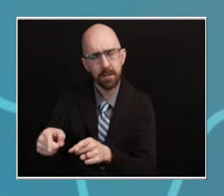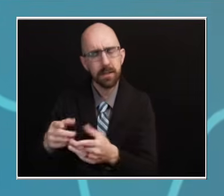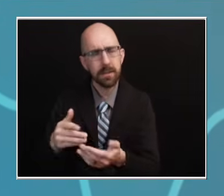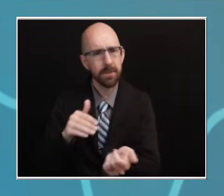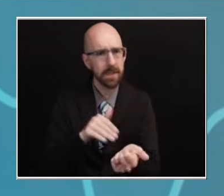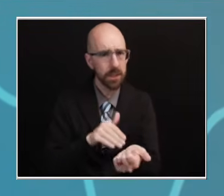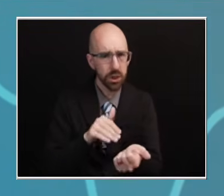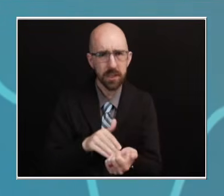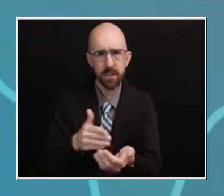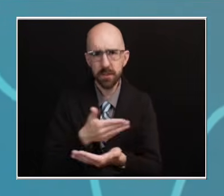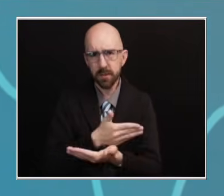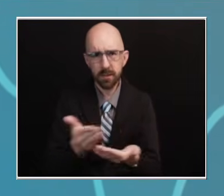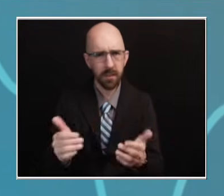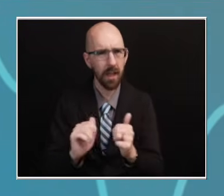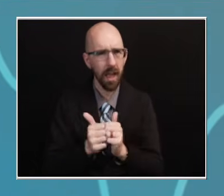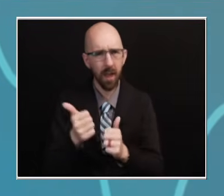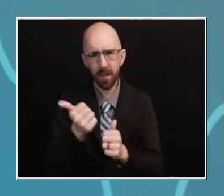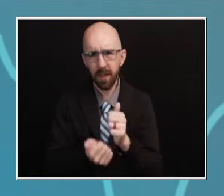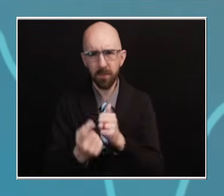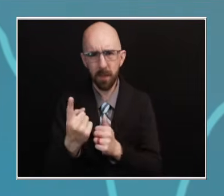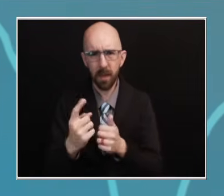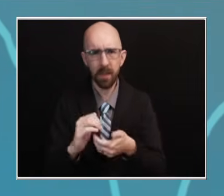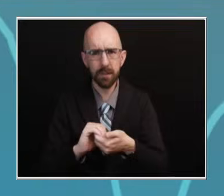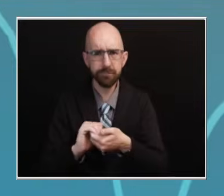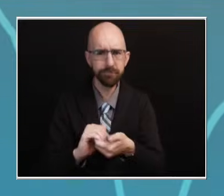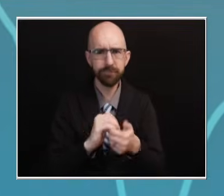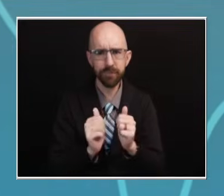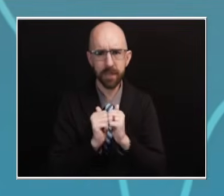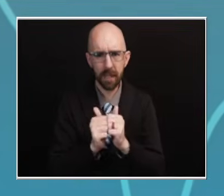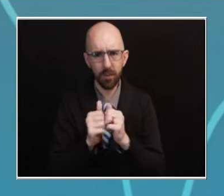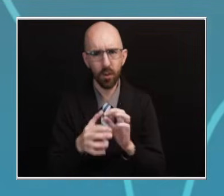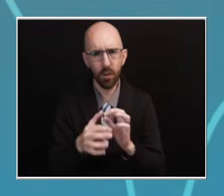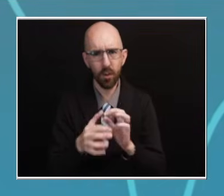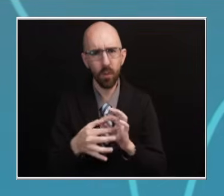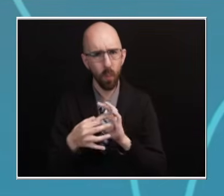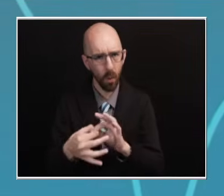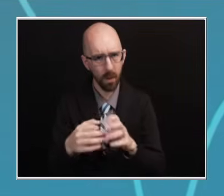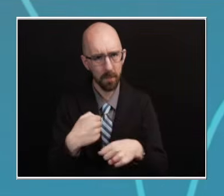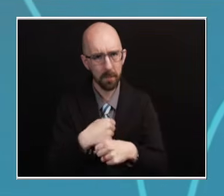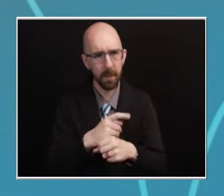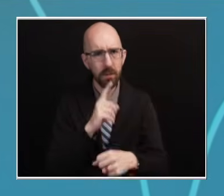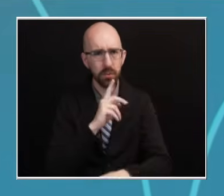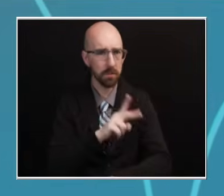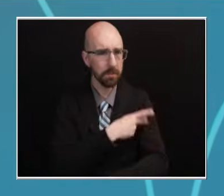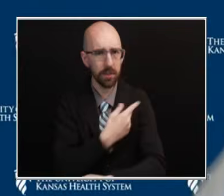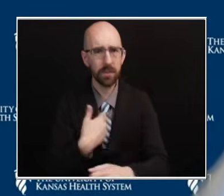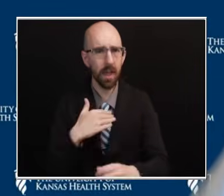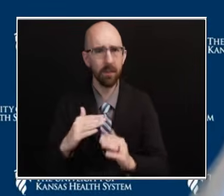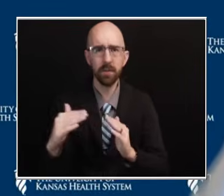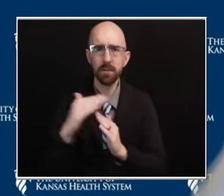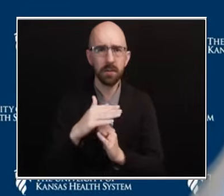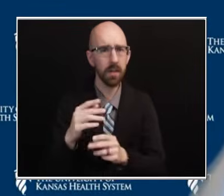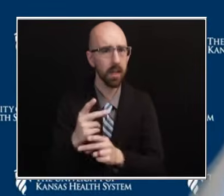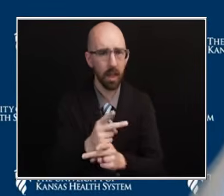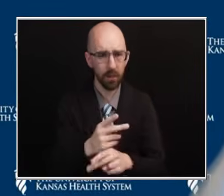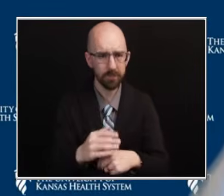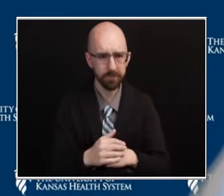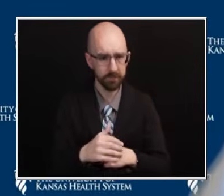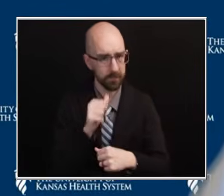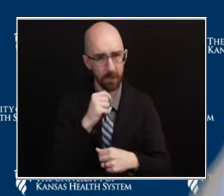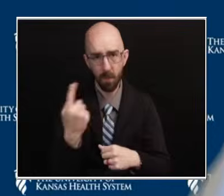physicians, how does everybody come together and coordinate to make sure our patients get the best care? Well, it's not always